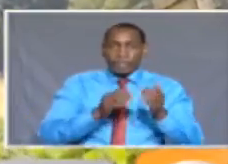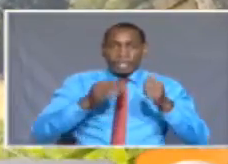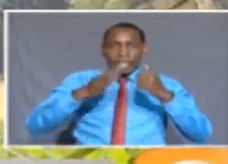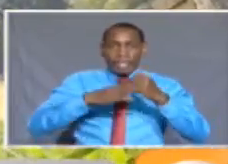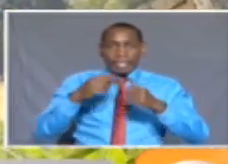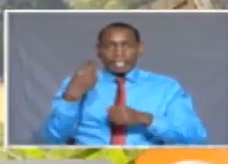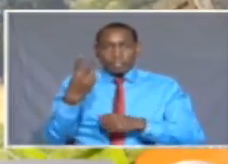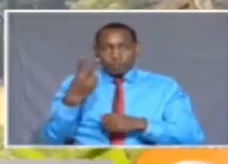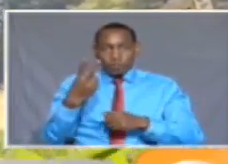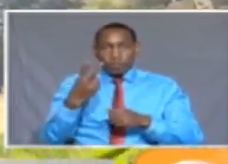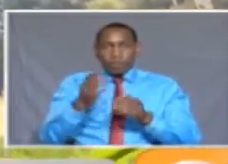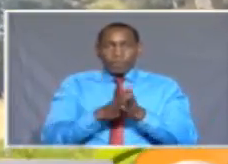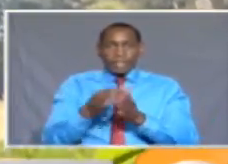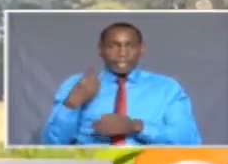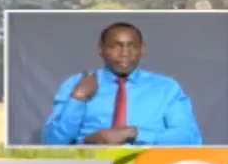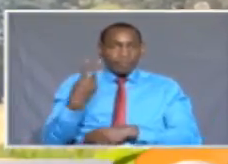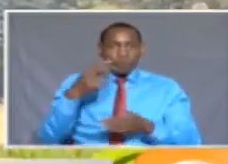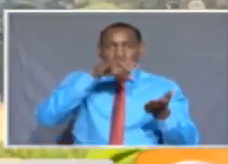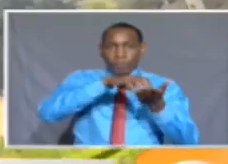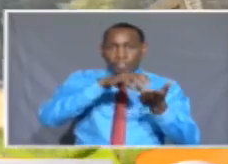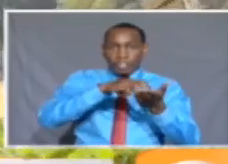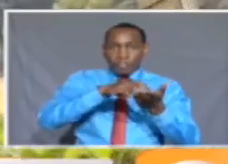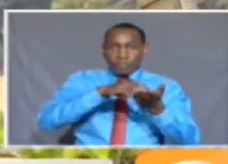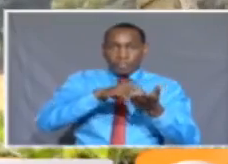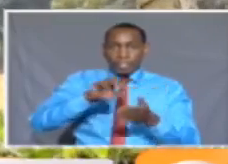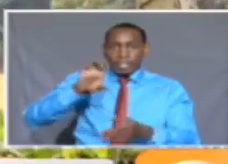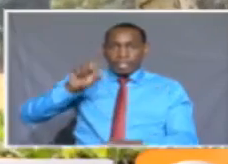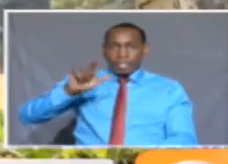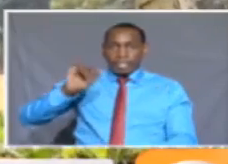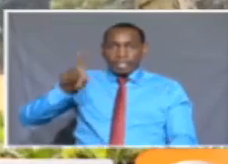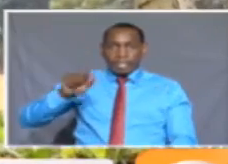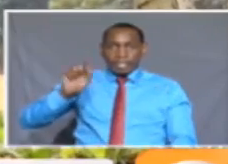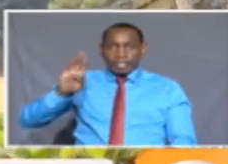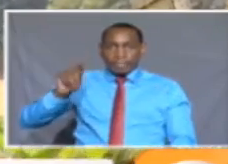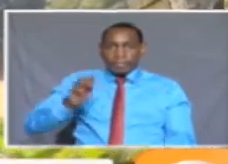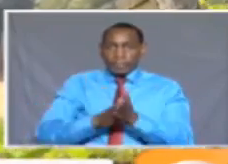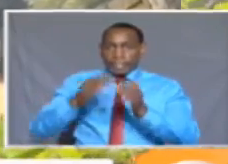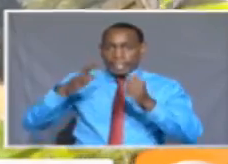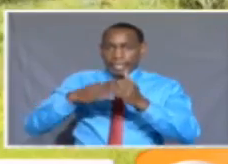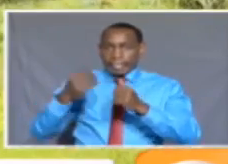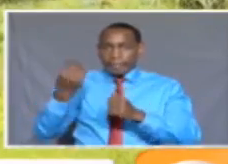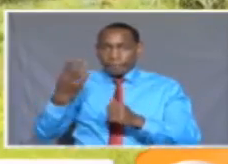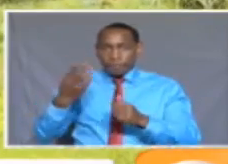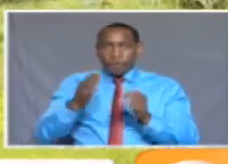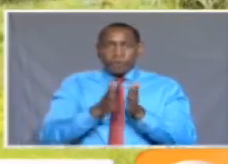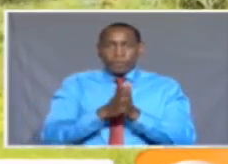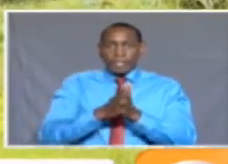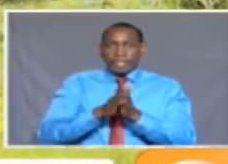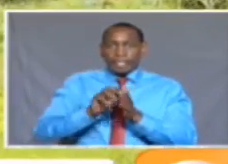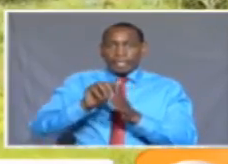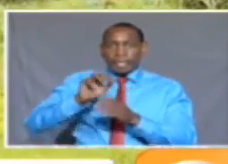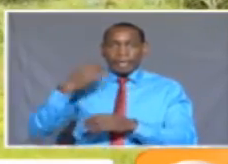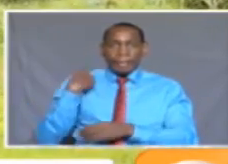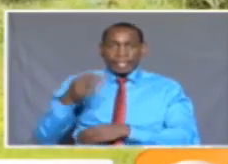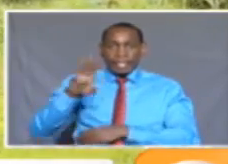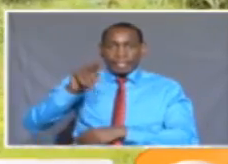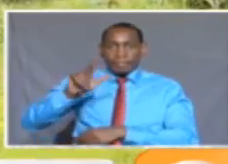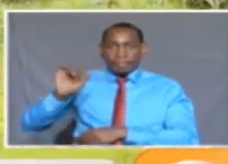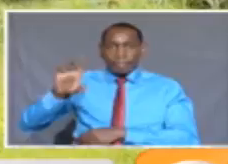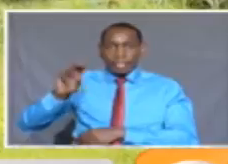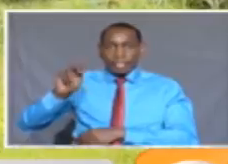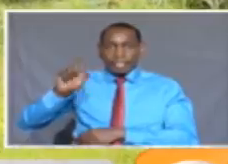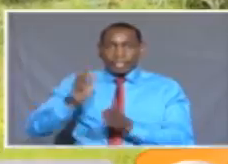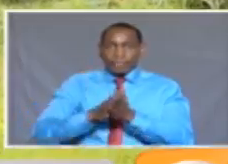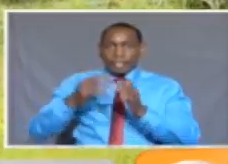92 gross. The runners-up position went to Elizabeth Kabugi with 94 gross, and Millicent Duarte was third with